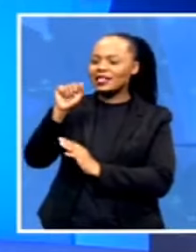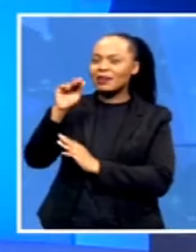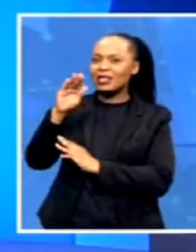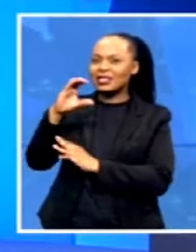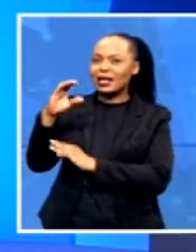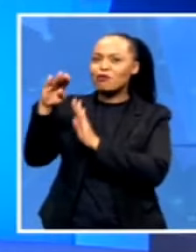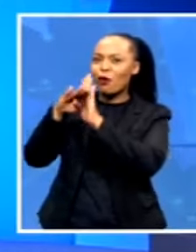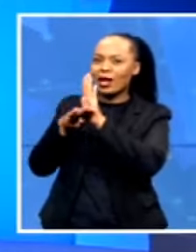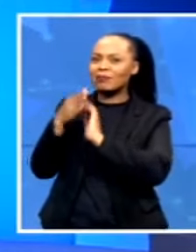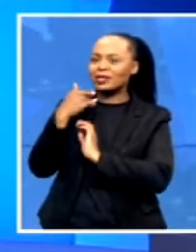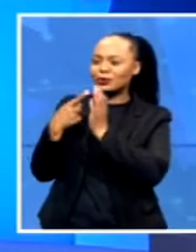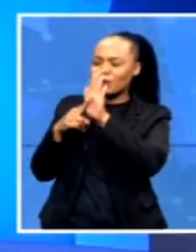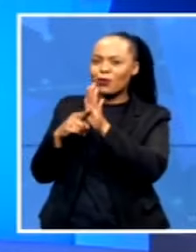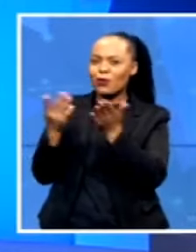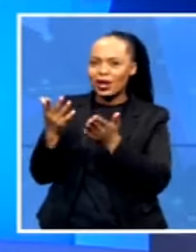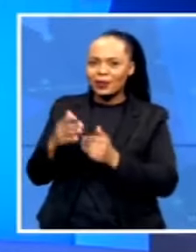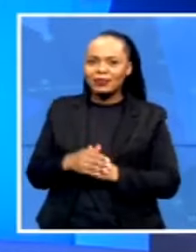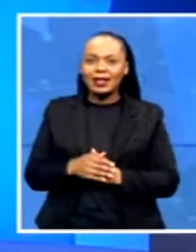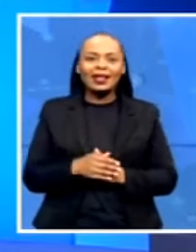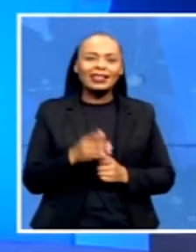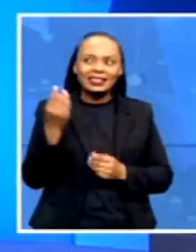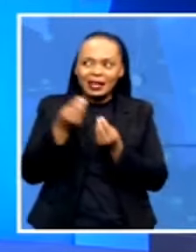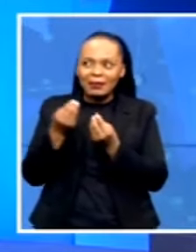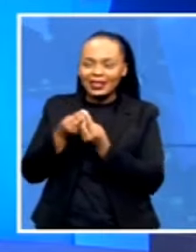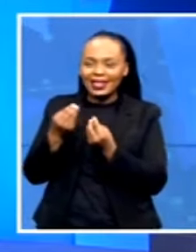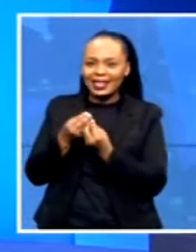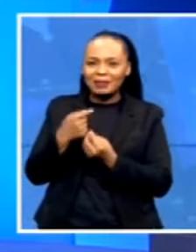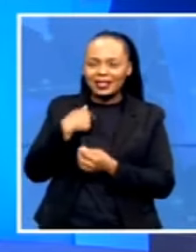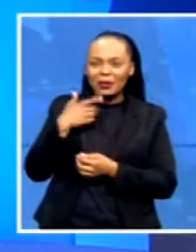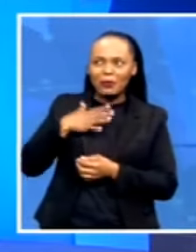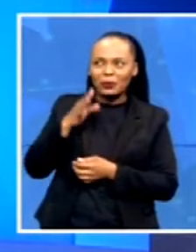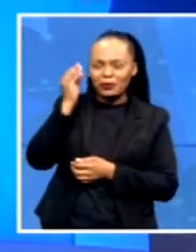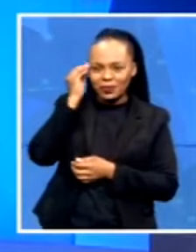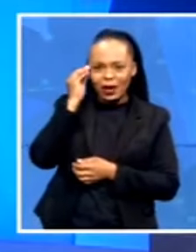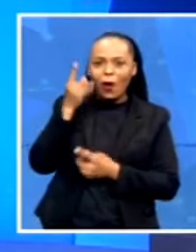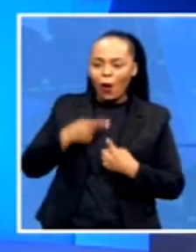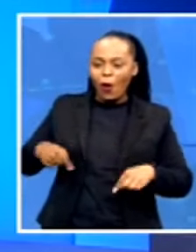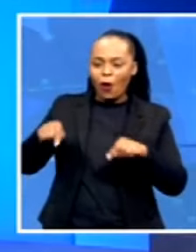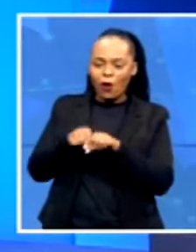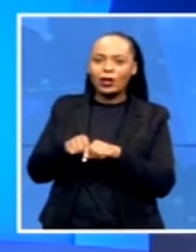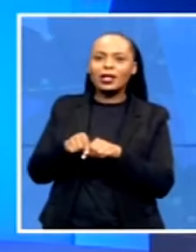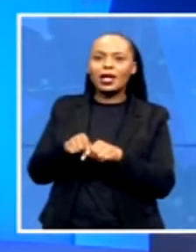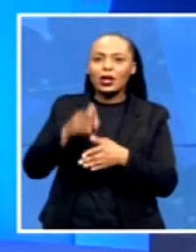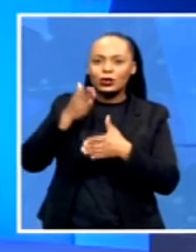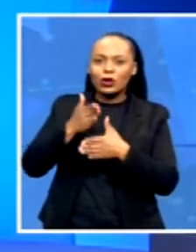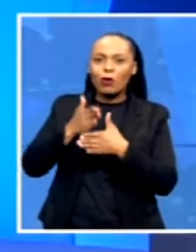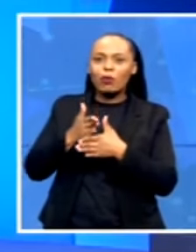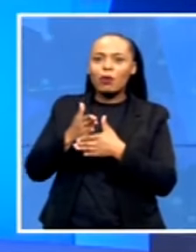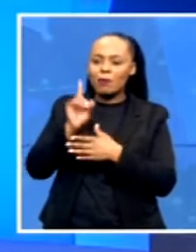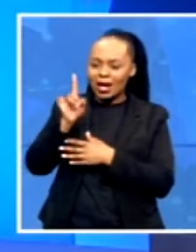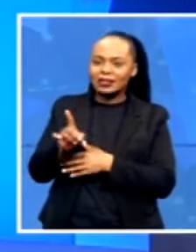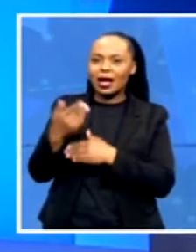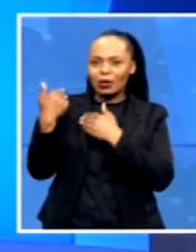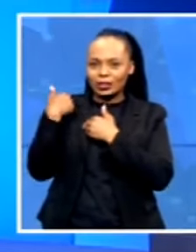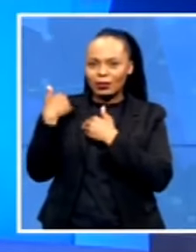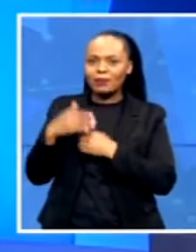hold those in power accountable. But now, when you're voting local government, you too can hold those you